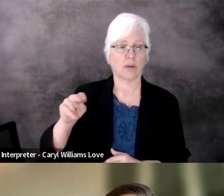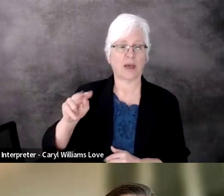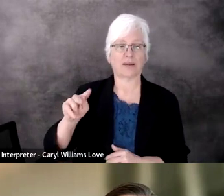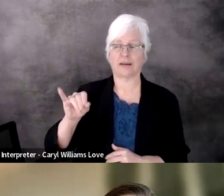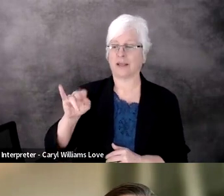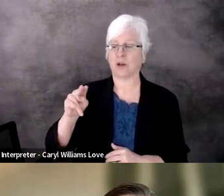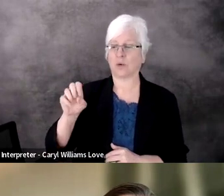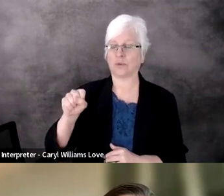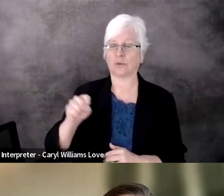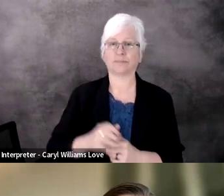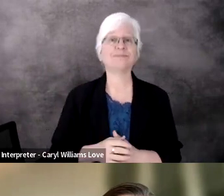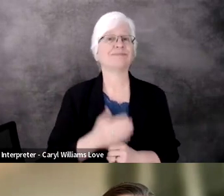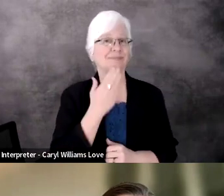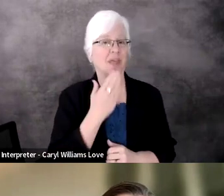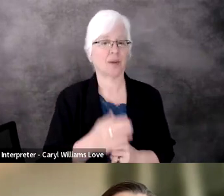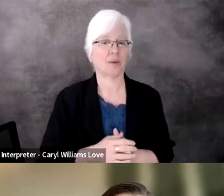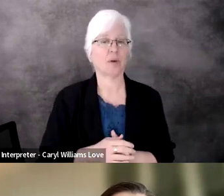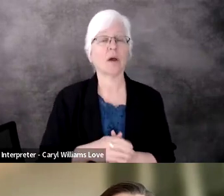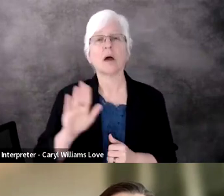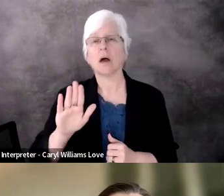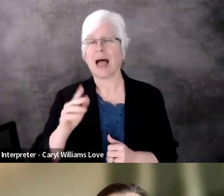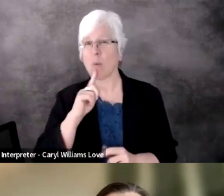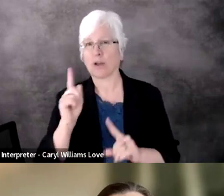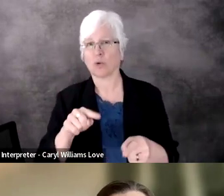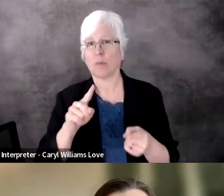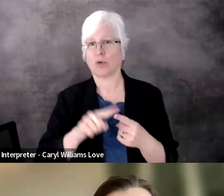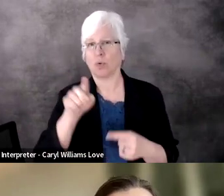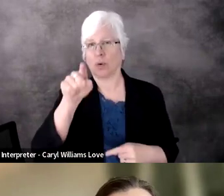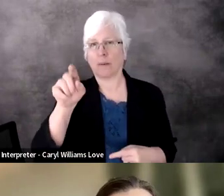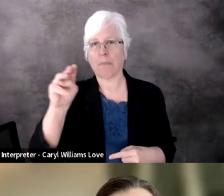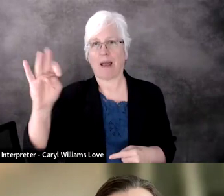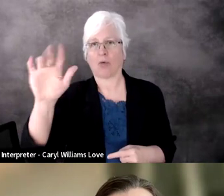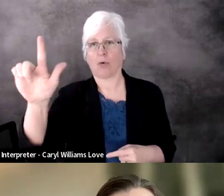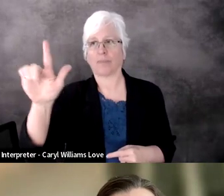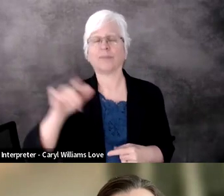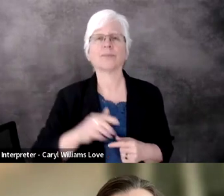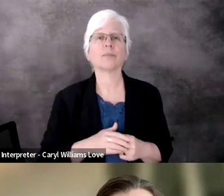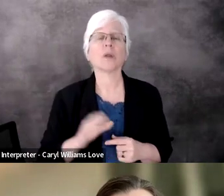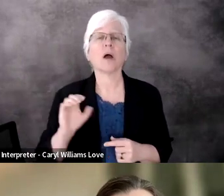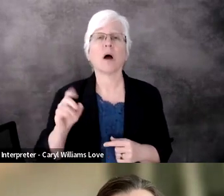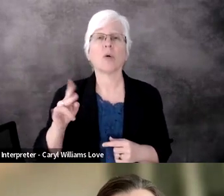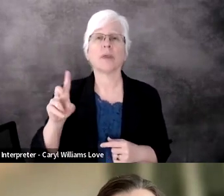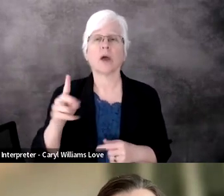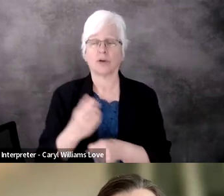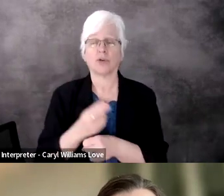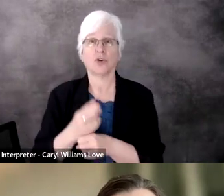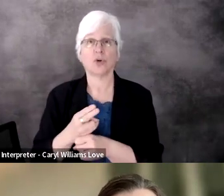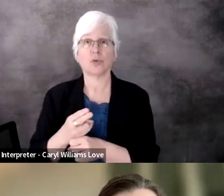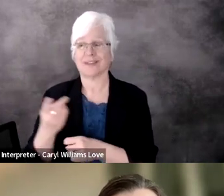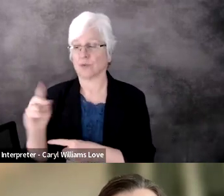I just wanted to respond to Michael's points. One of the other things I would point out about opiate use disorder in the age of fentanyl is